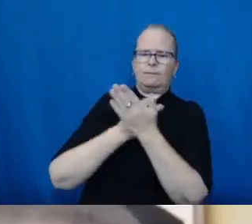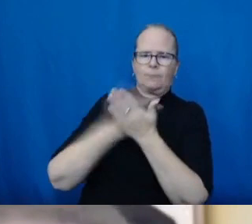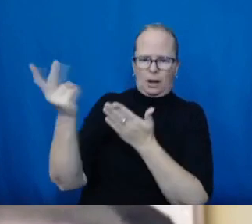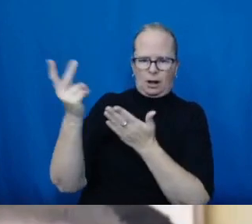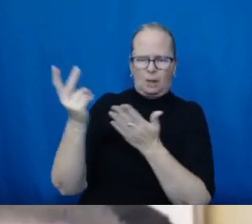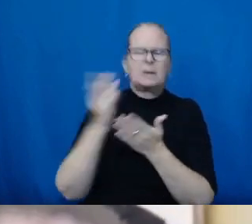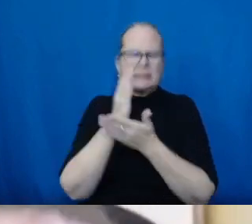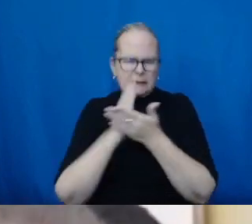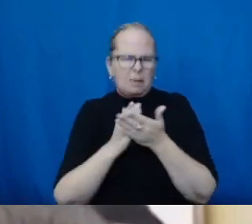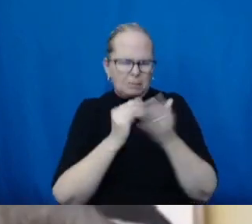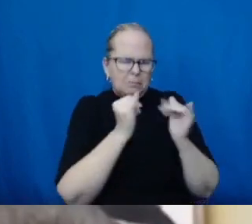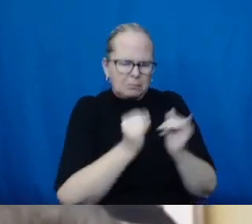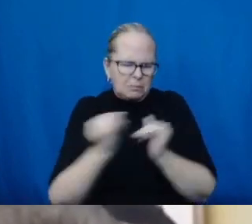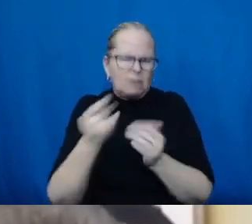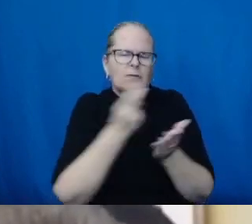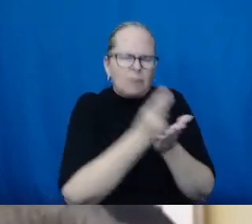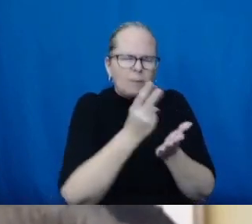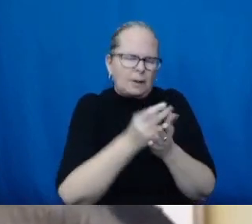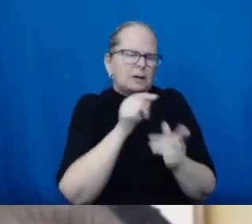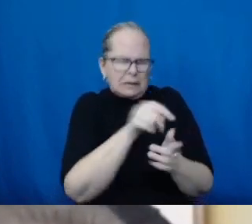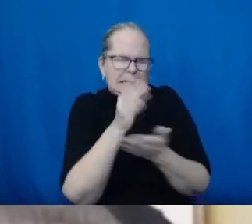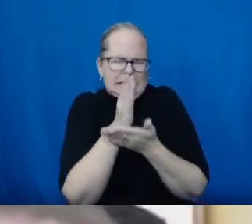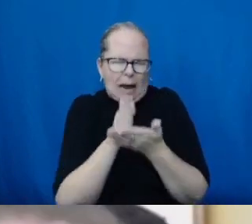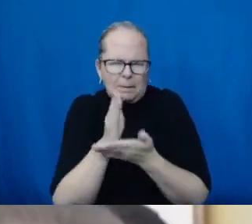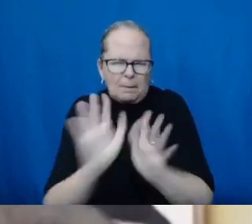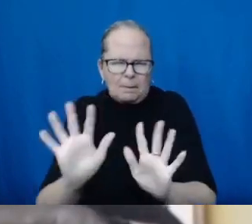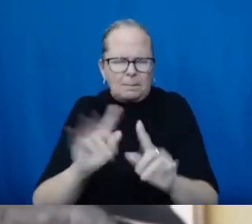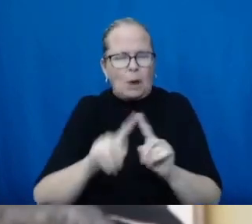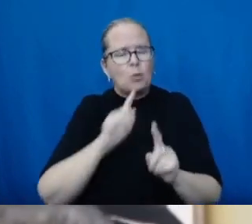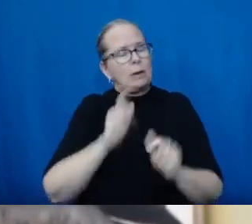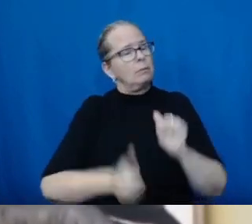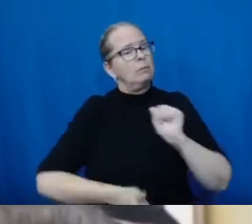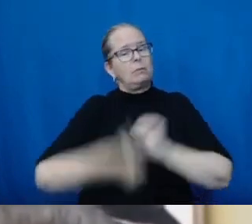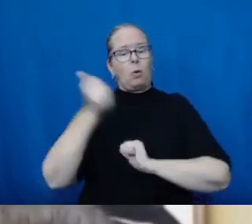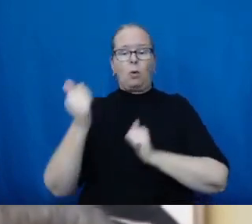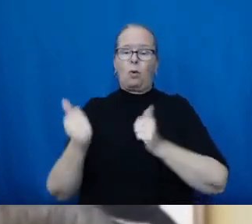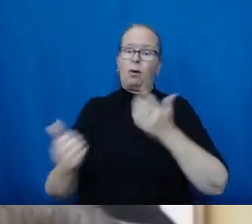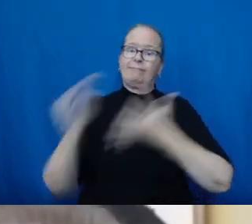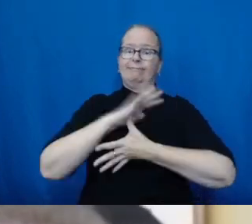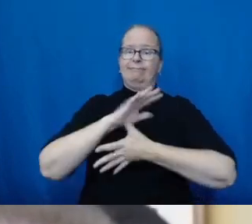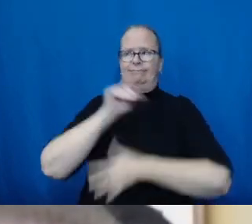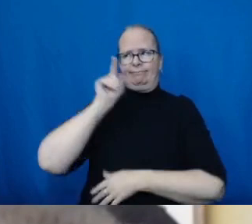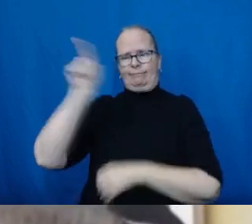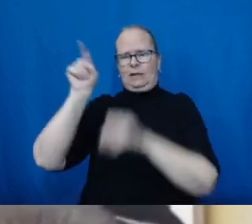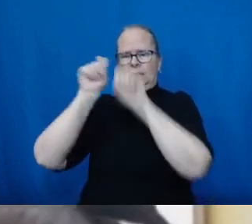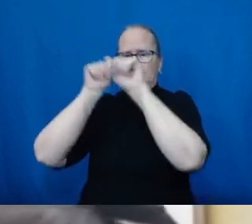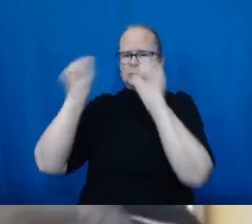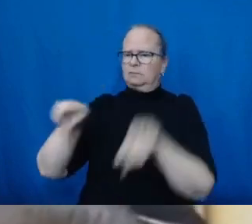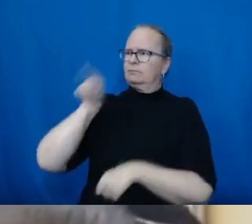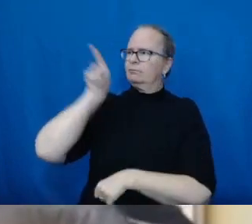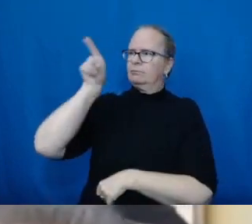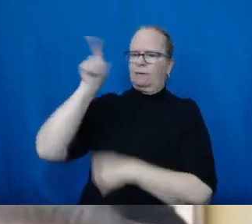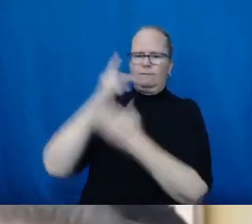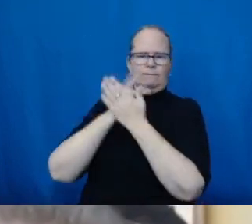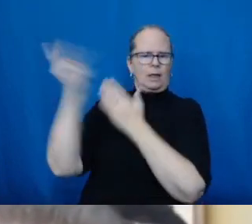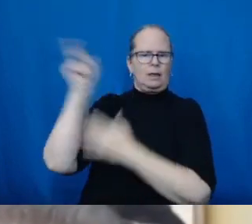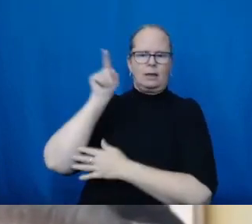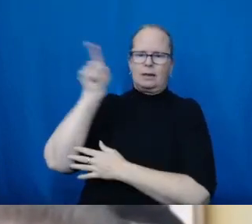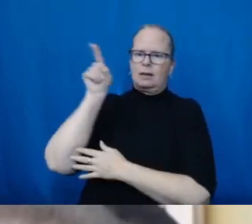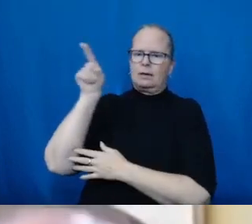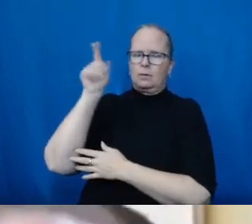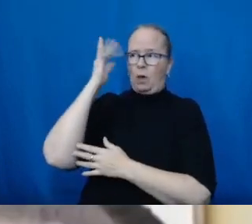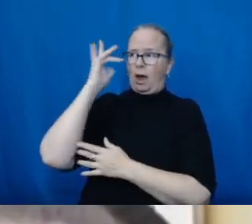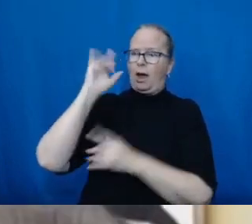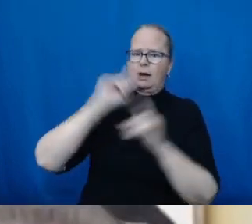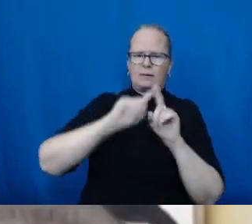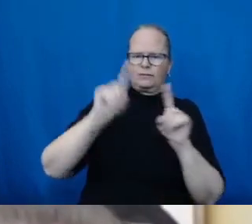to hear those different perspectives. We owe it to them to try to reach them, but we also owe it to the rest of us. Like, this